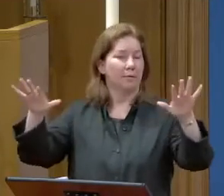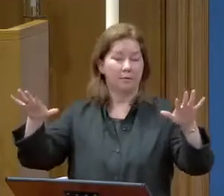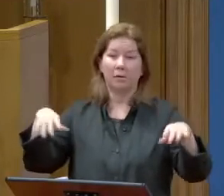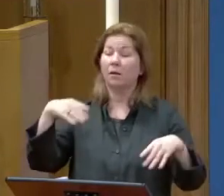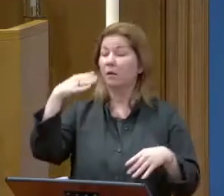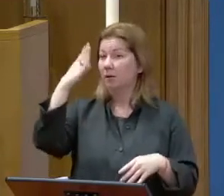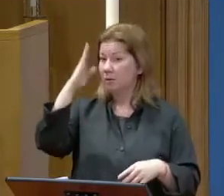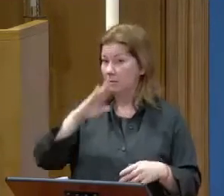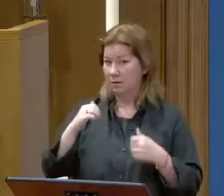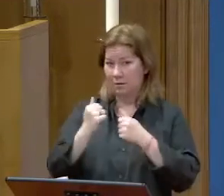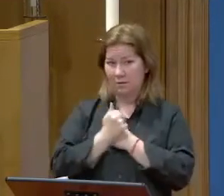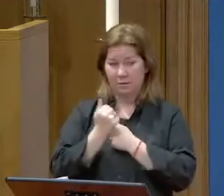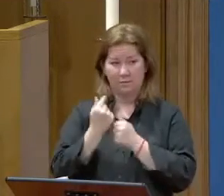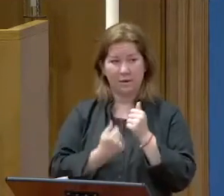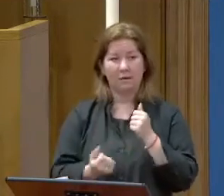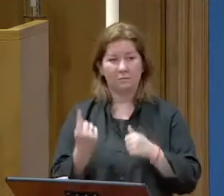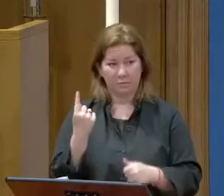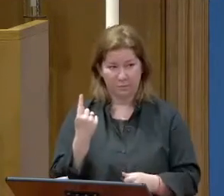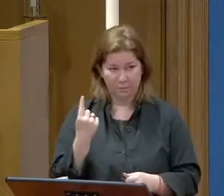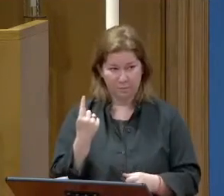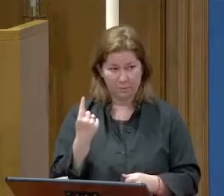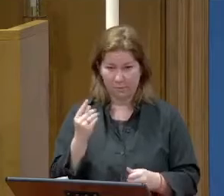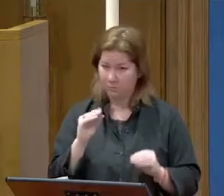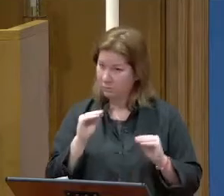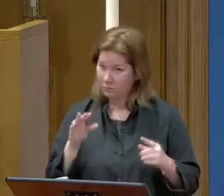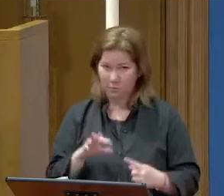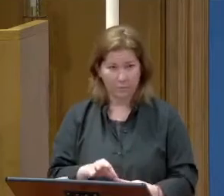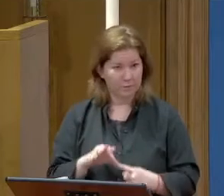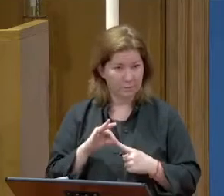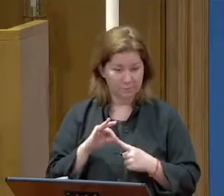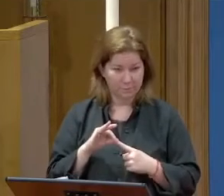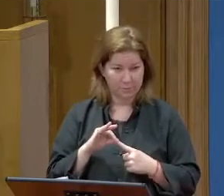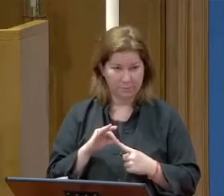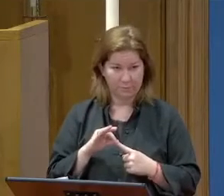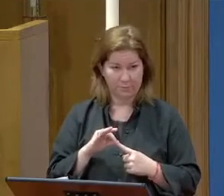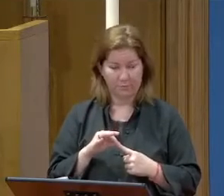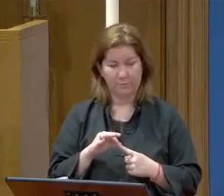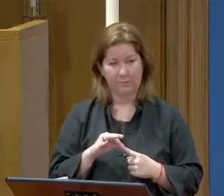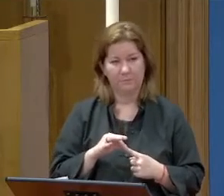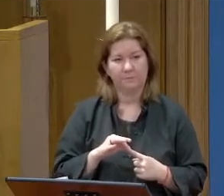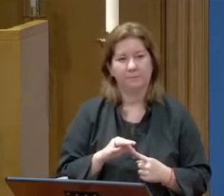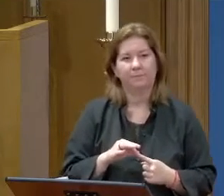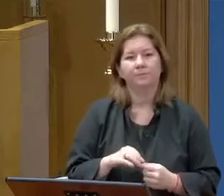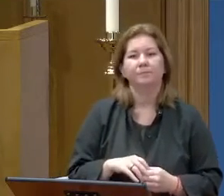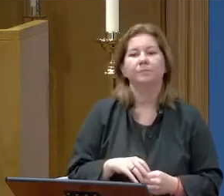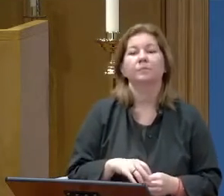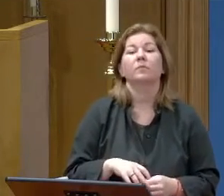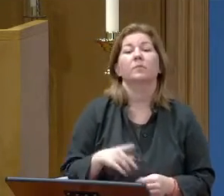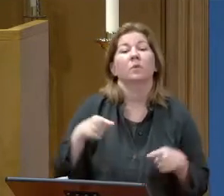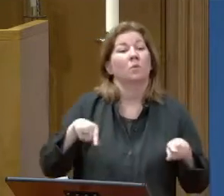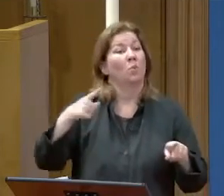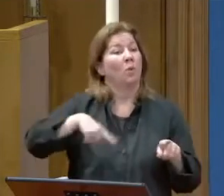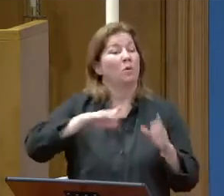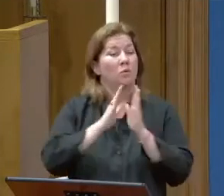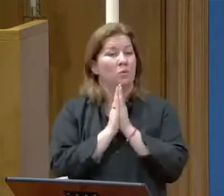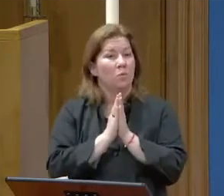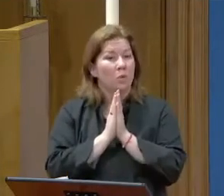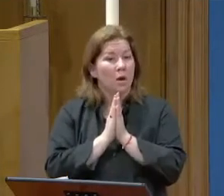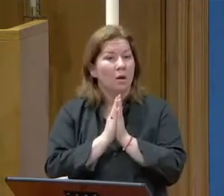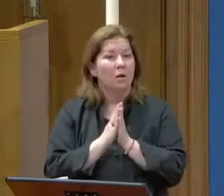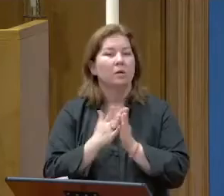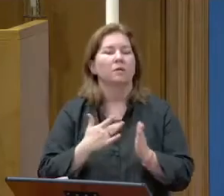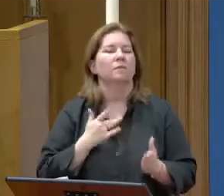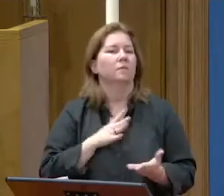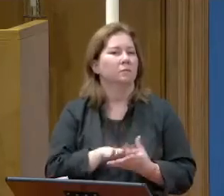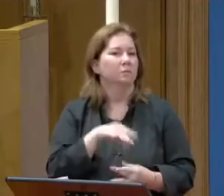God loves everyone, no exceptions. And as you pray and are inspired by the